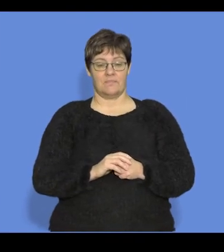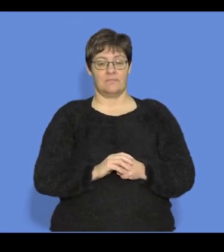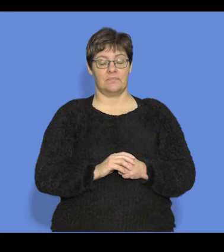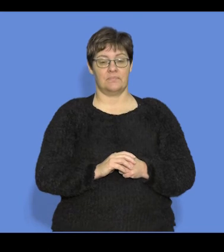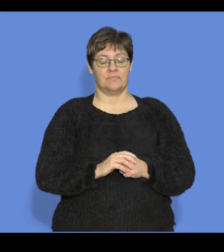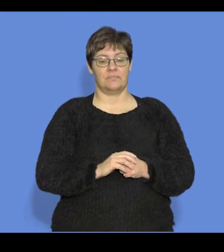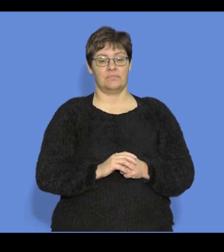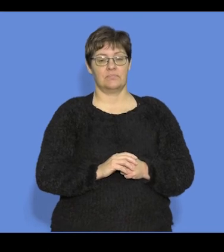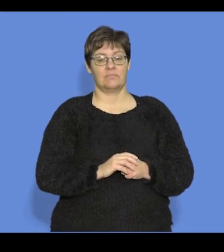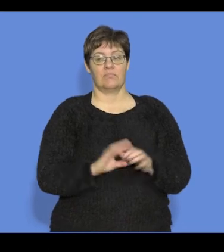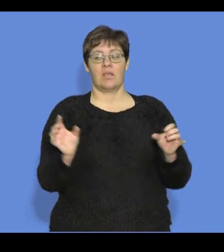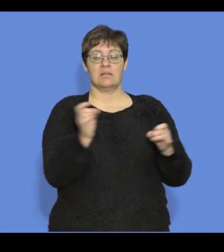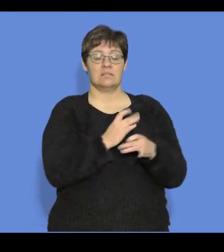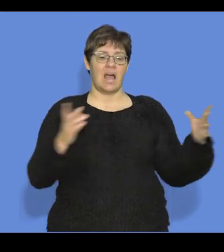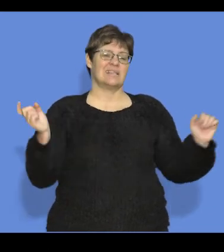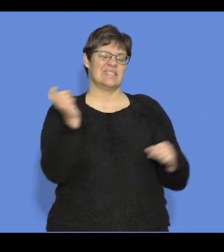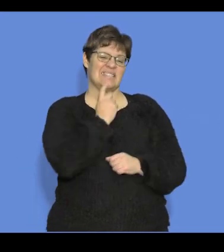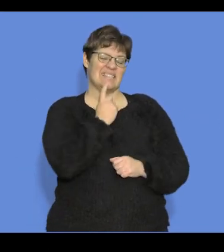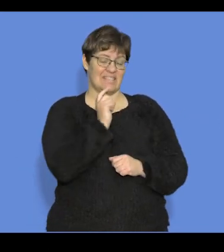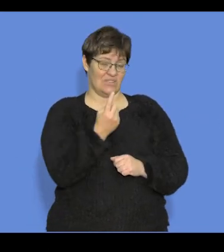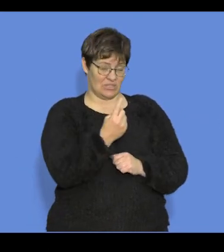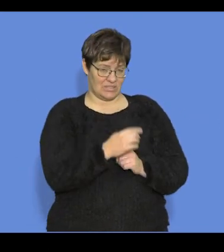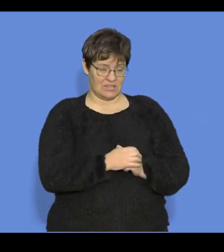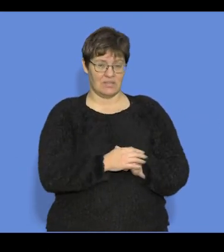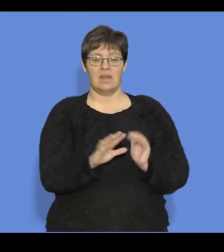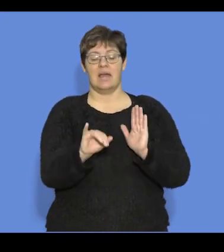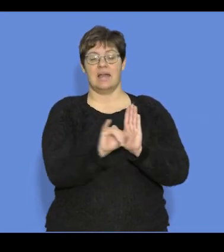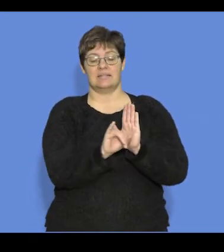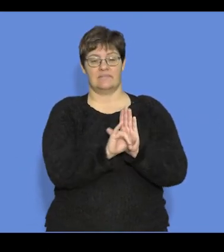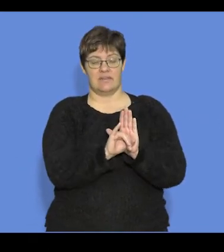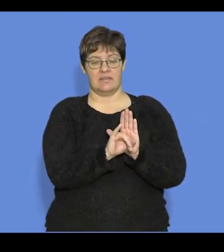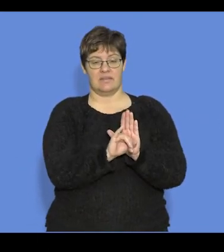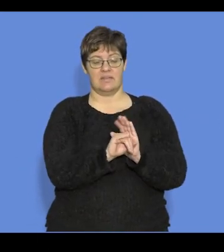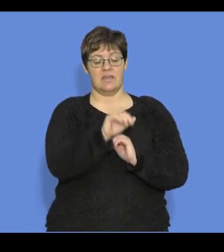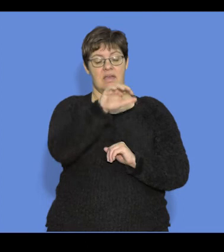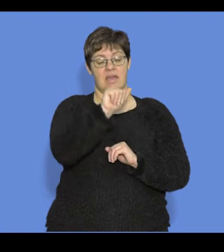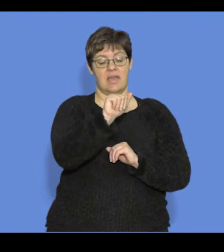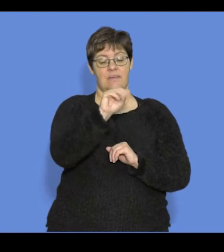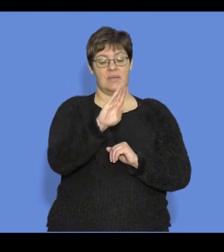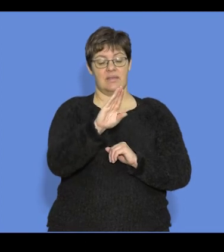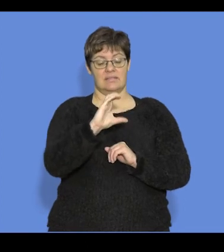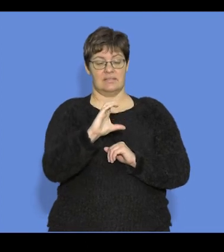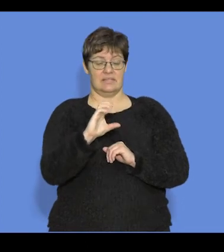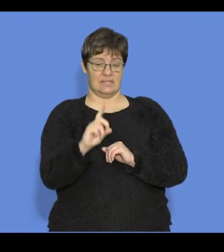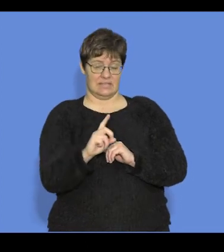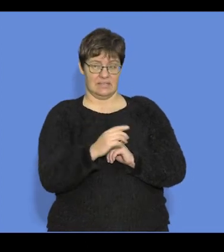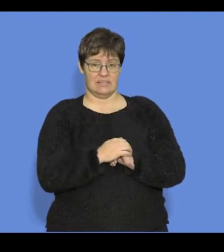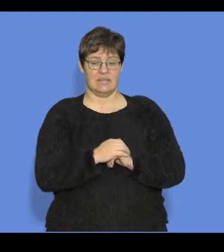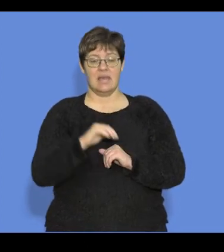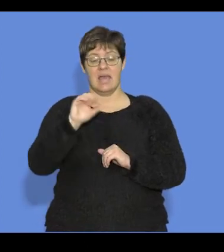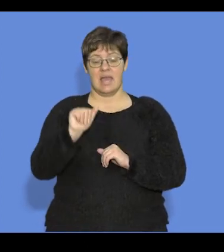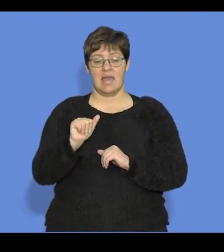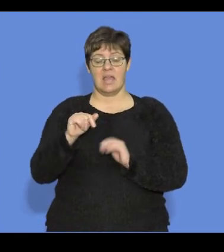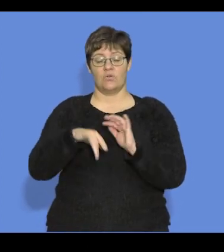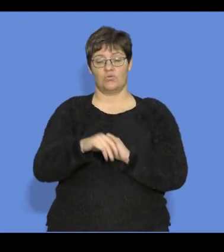So, always starts off with easy questions. Identify A, B, C, and D. A is the